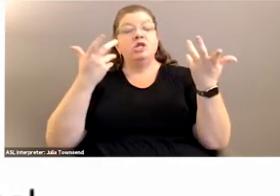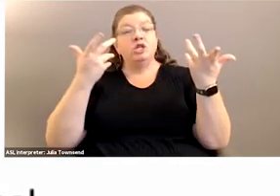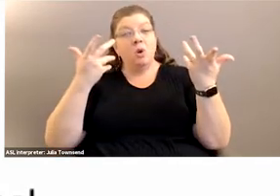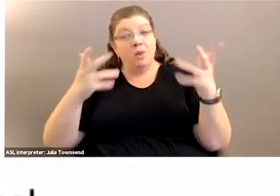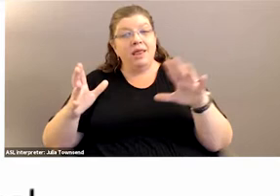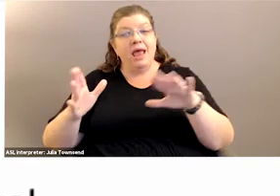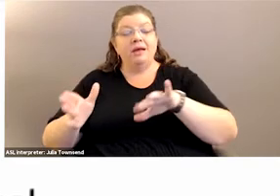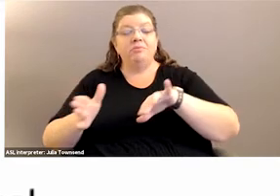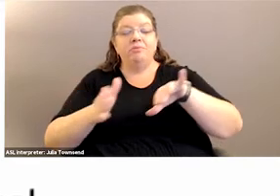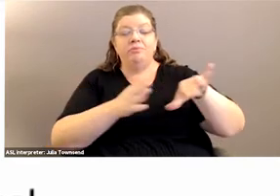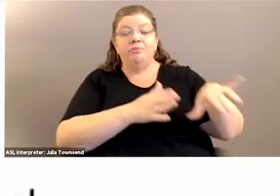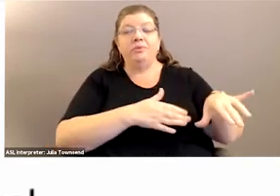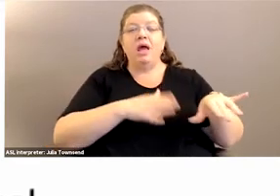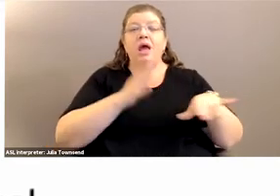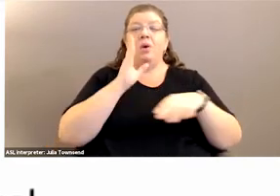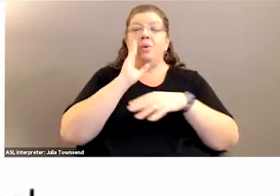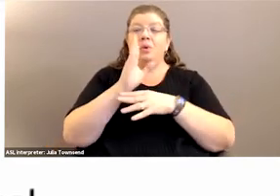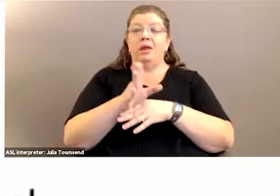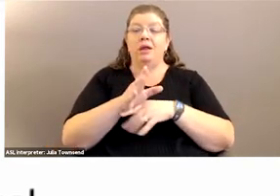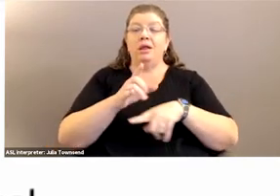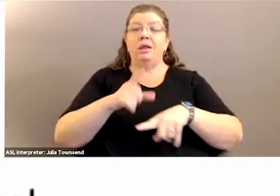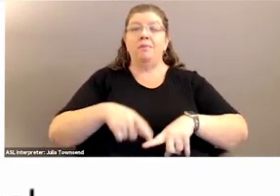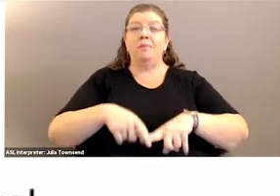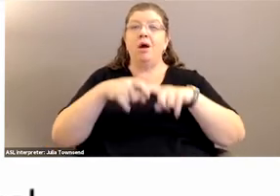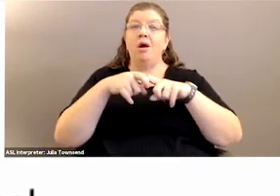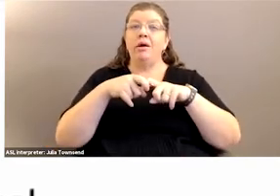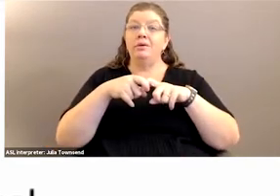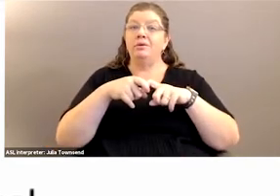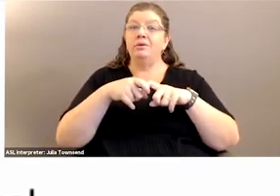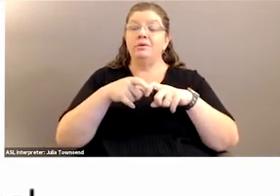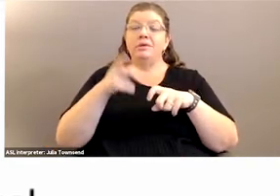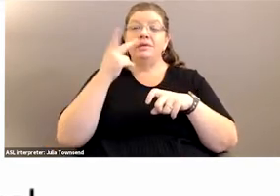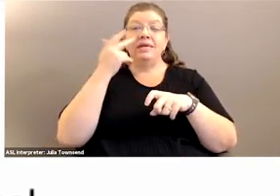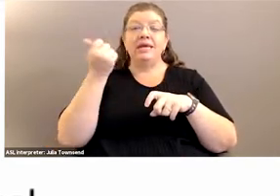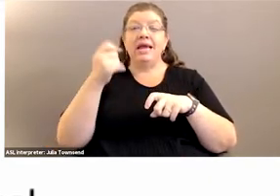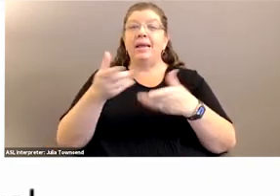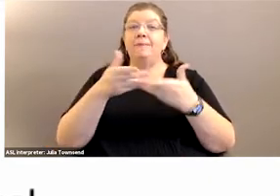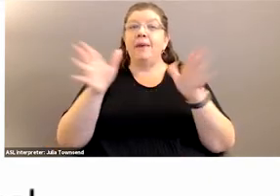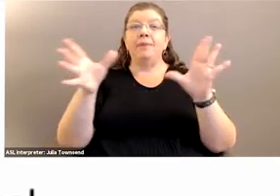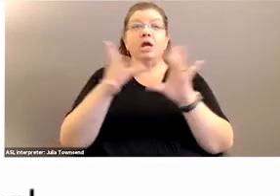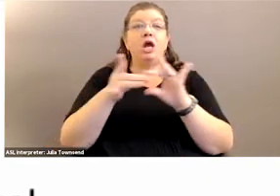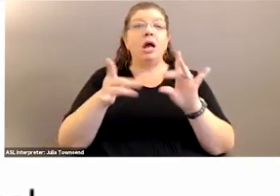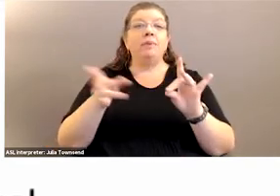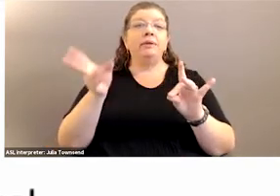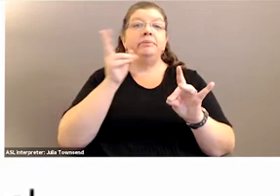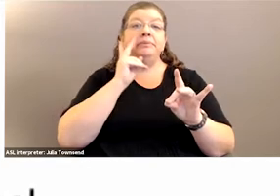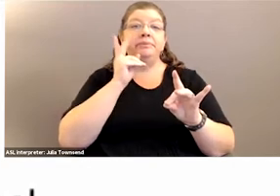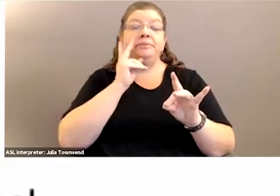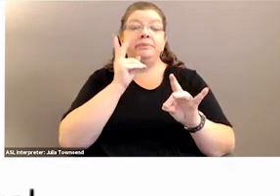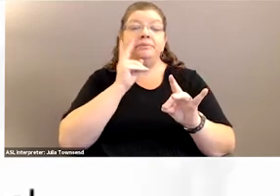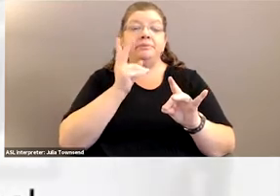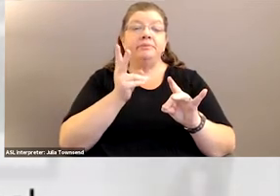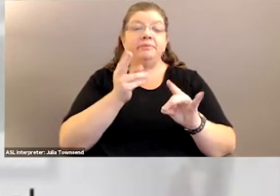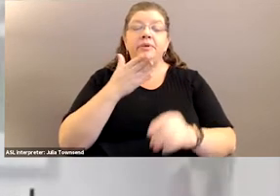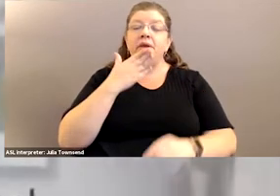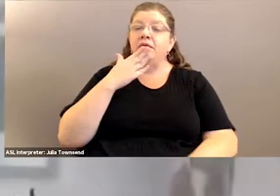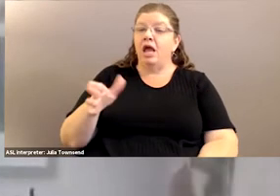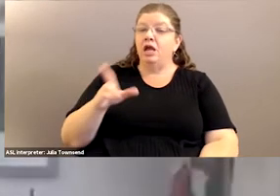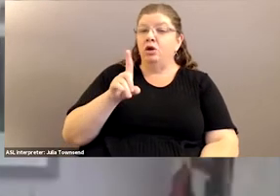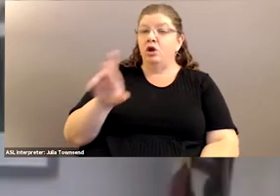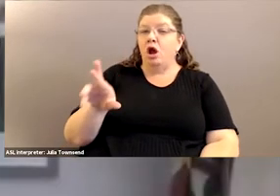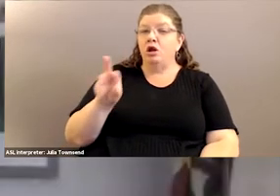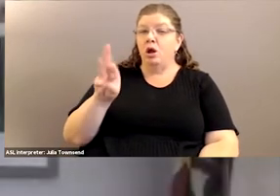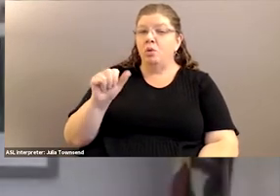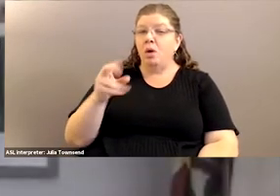um pause and you probably have public comment thank you dr wagoneck